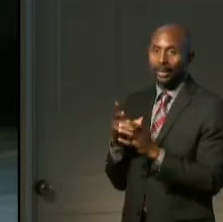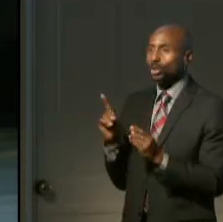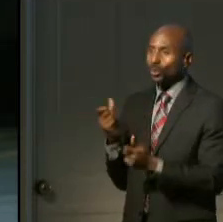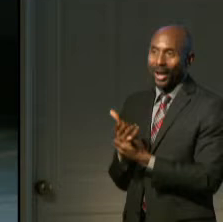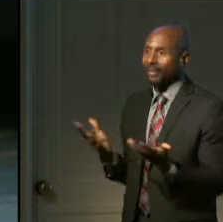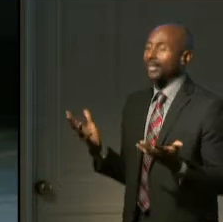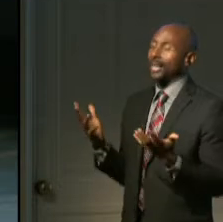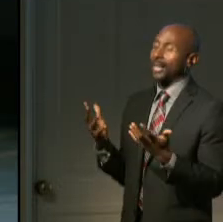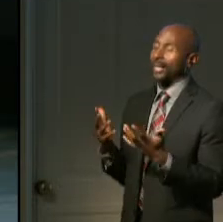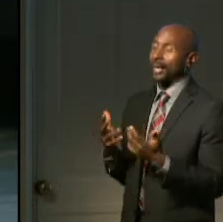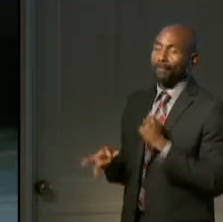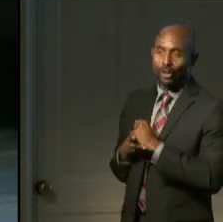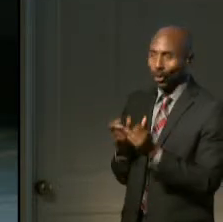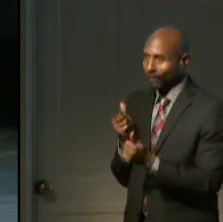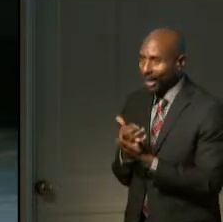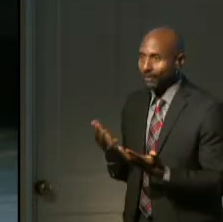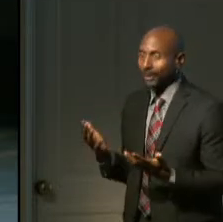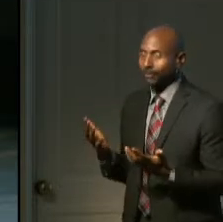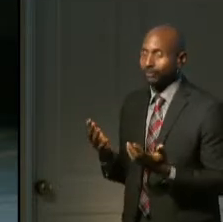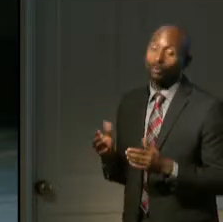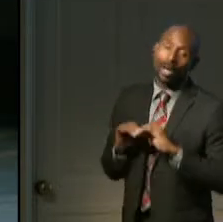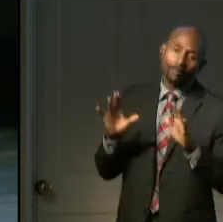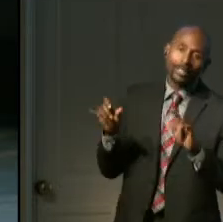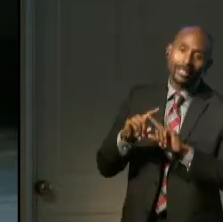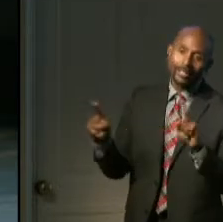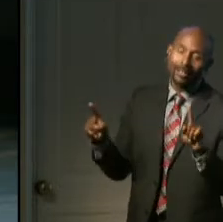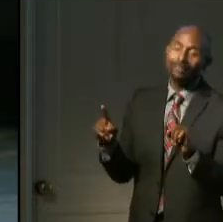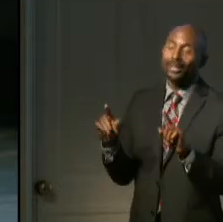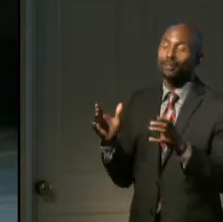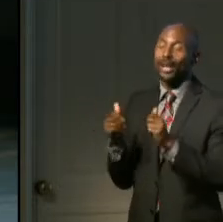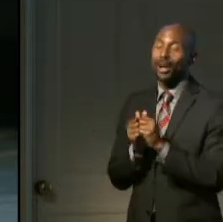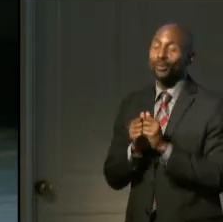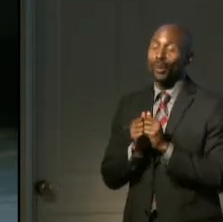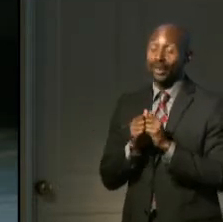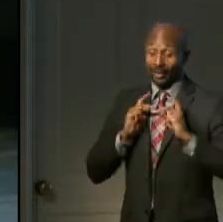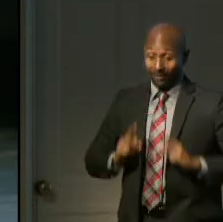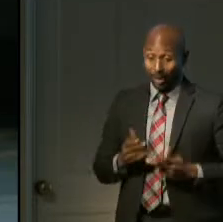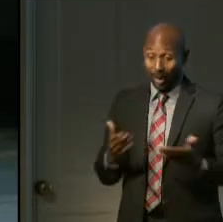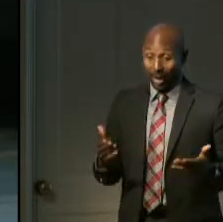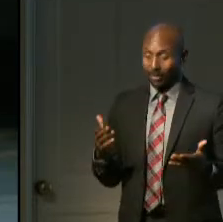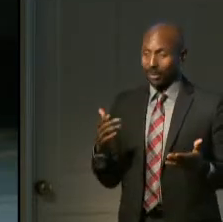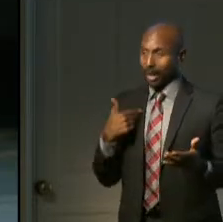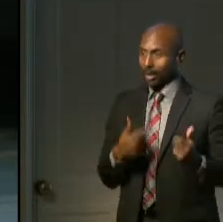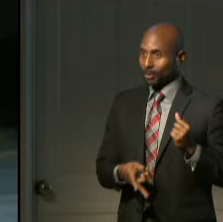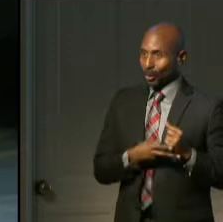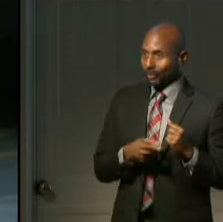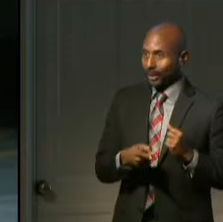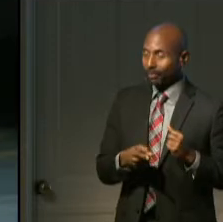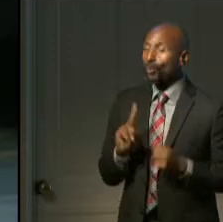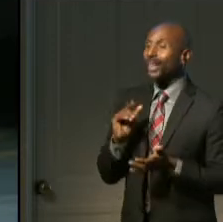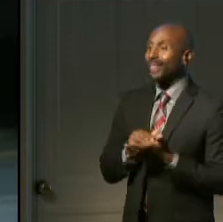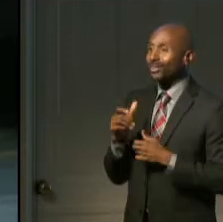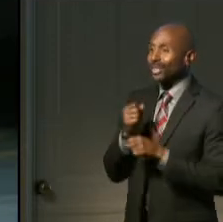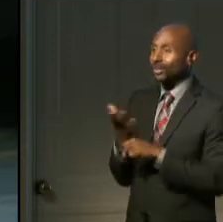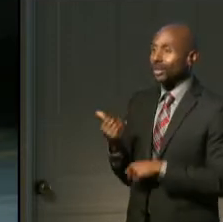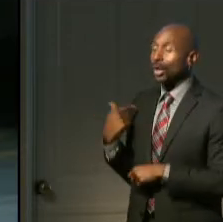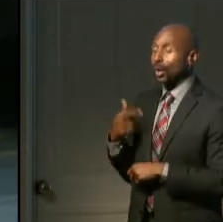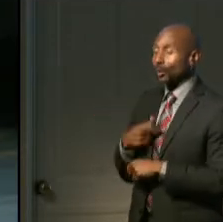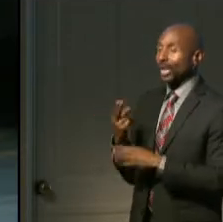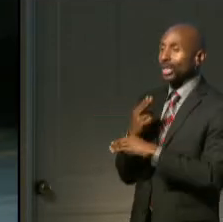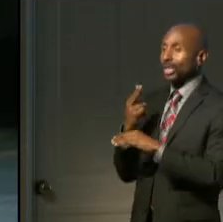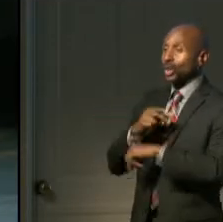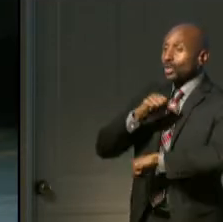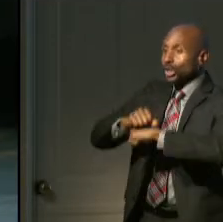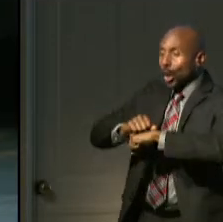that's obviously very different than preserving those physical objects. And 1,000 years ago, we wrote things down on stone